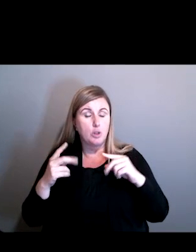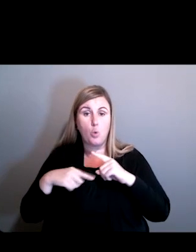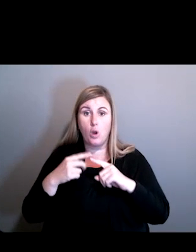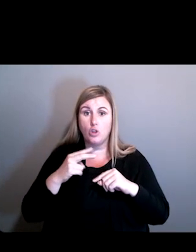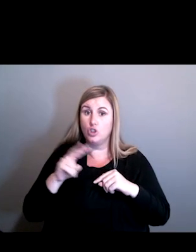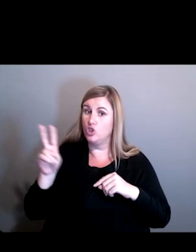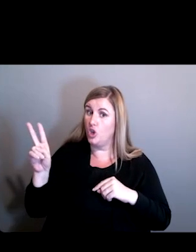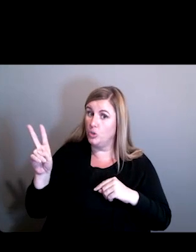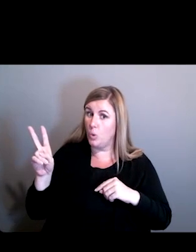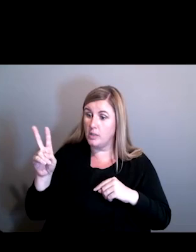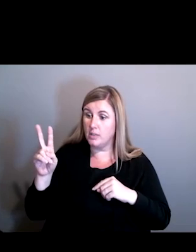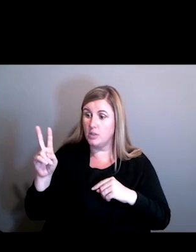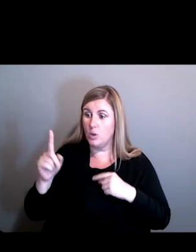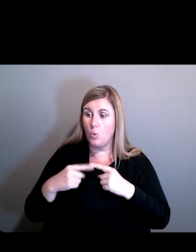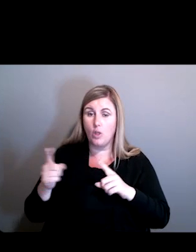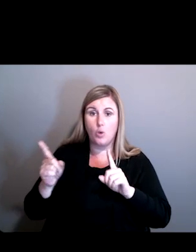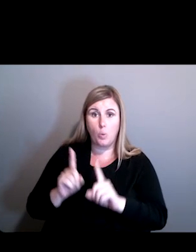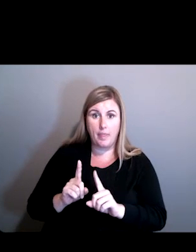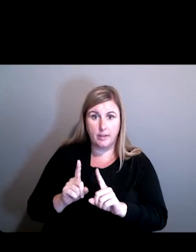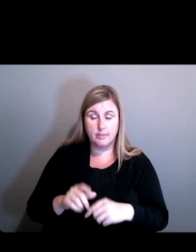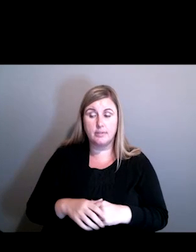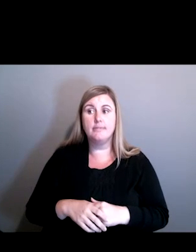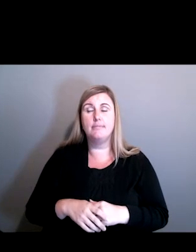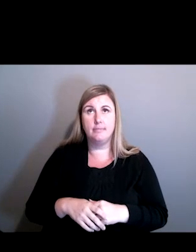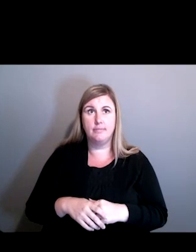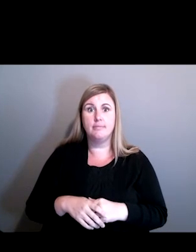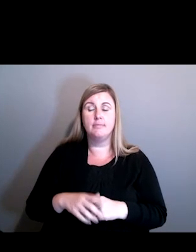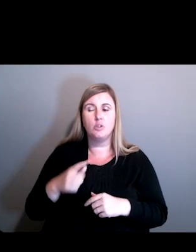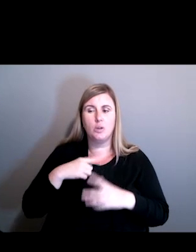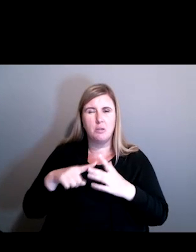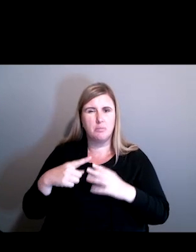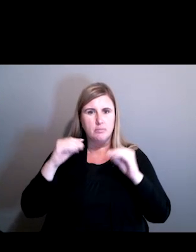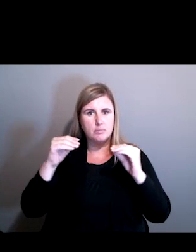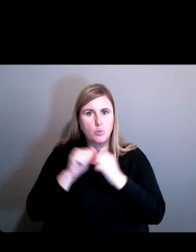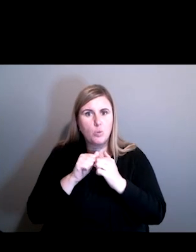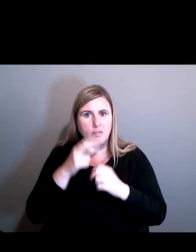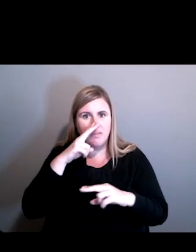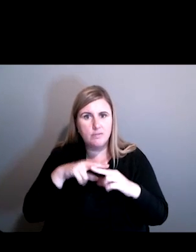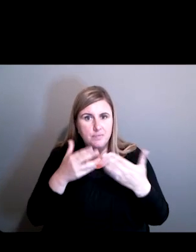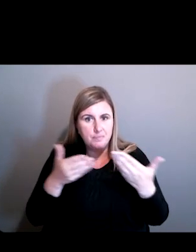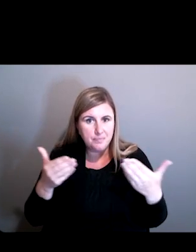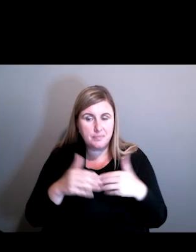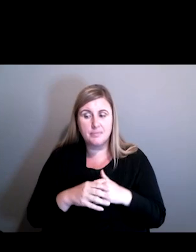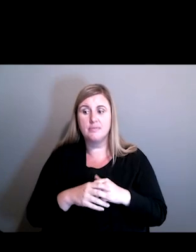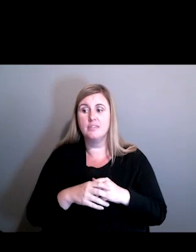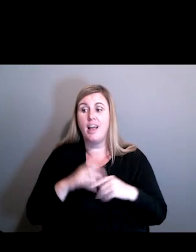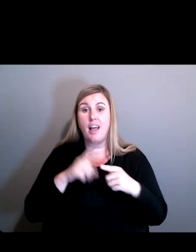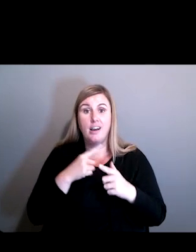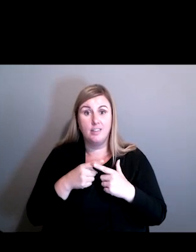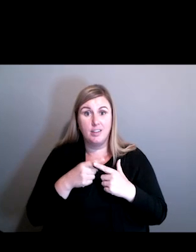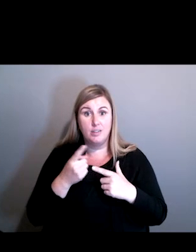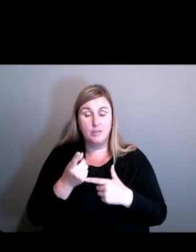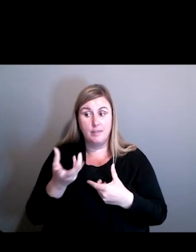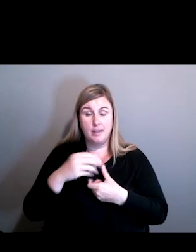they're turned towards us, when they're with us. We begin instruction with fun things. And then when they